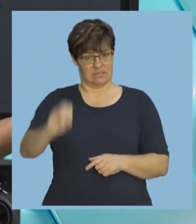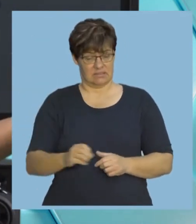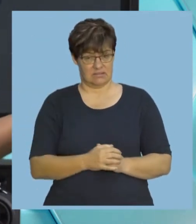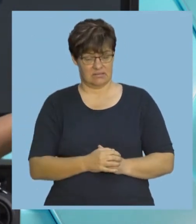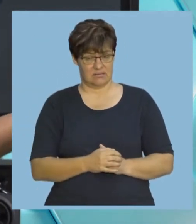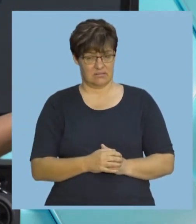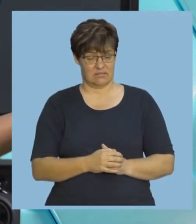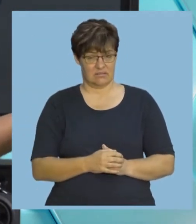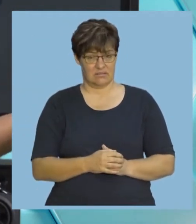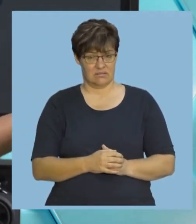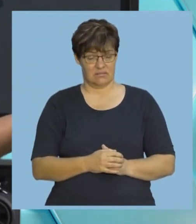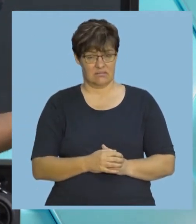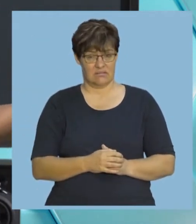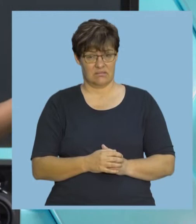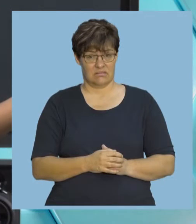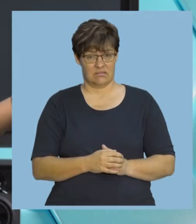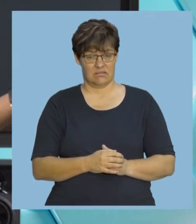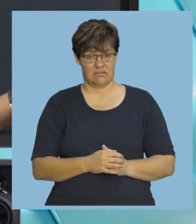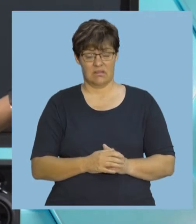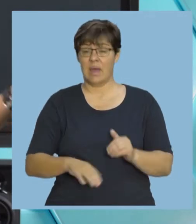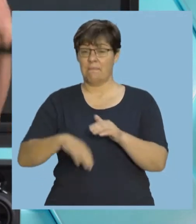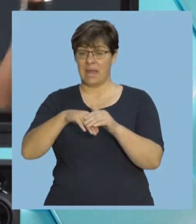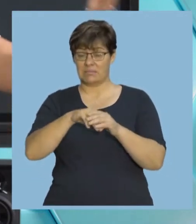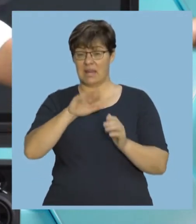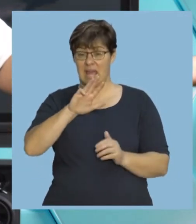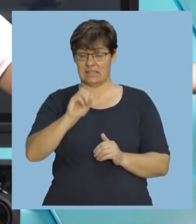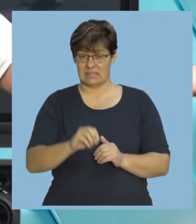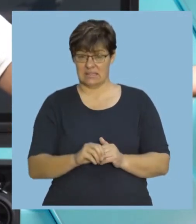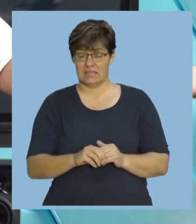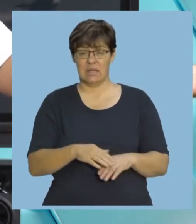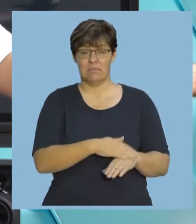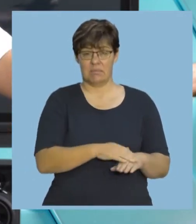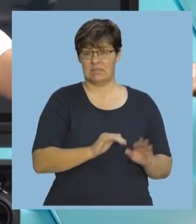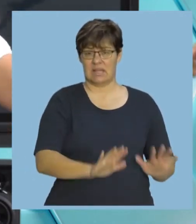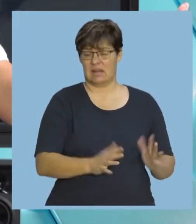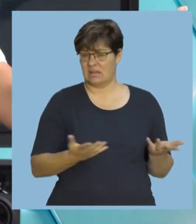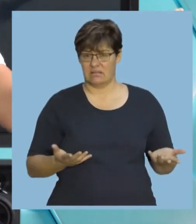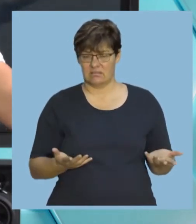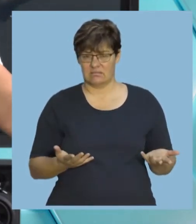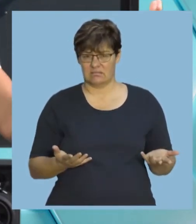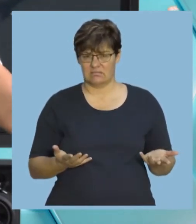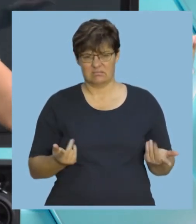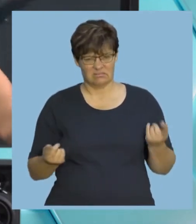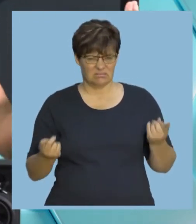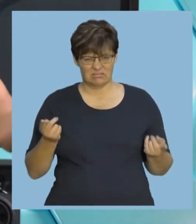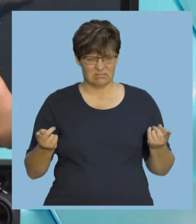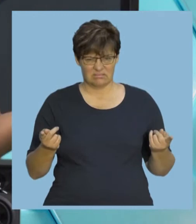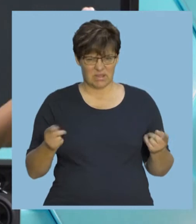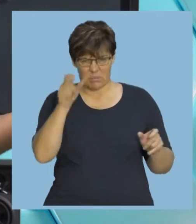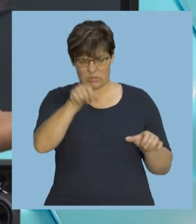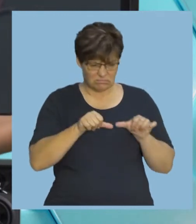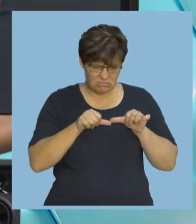90%. Your maximum is 90, your minimum is 10. I mean, is that